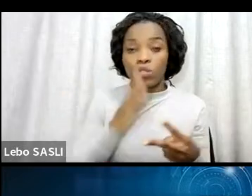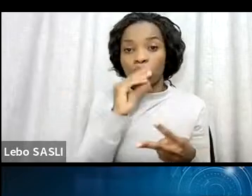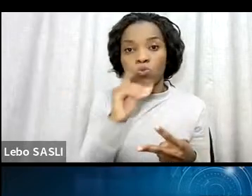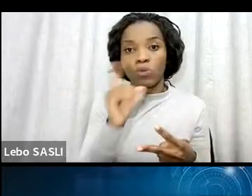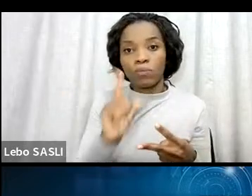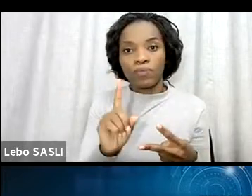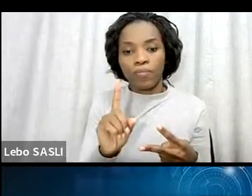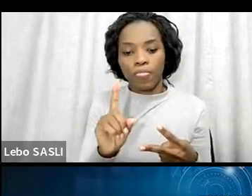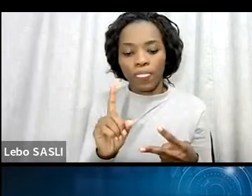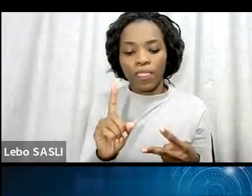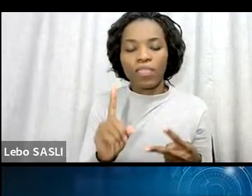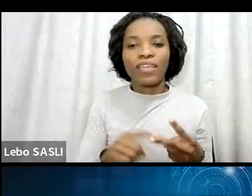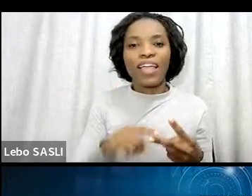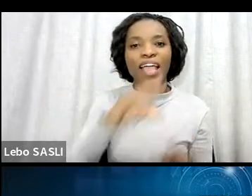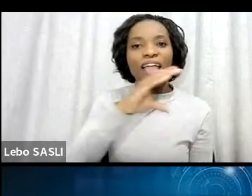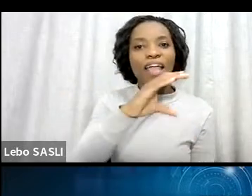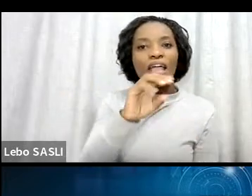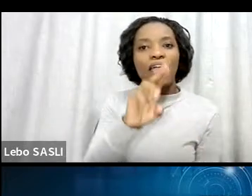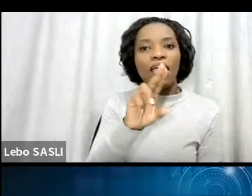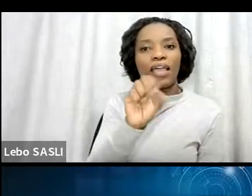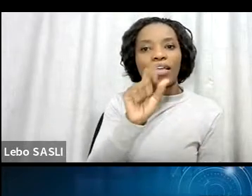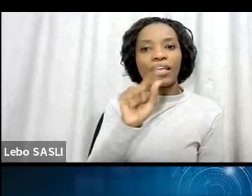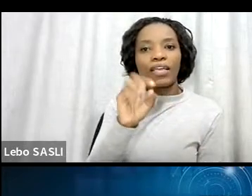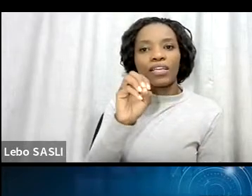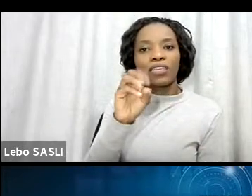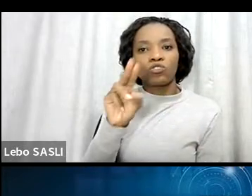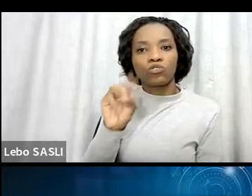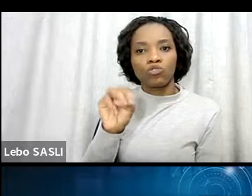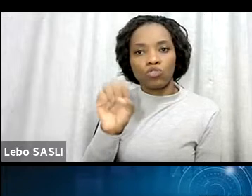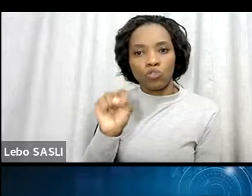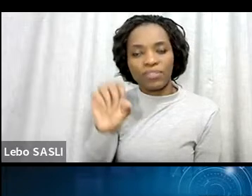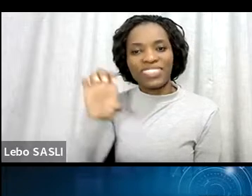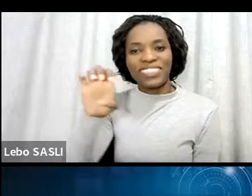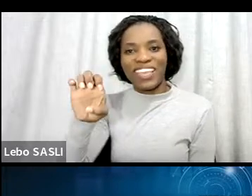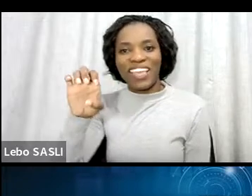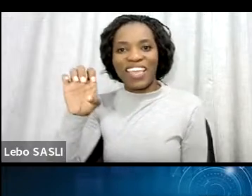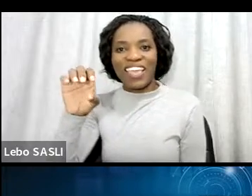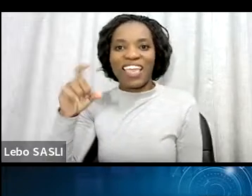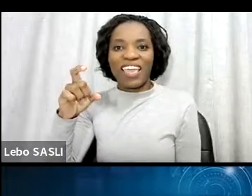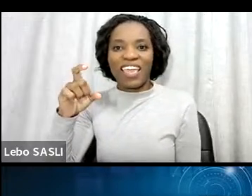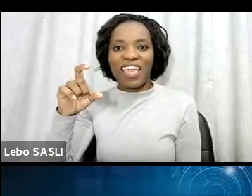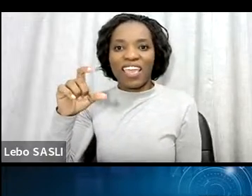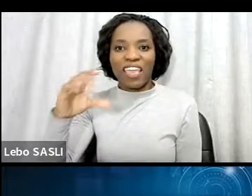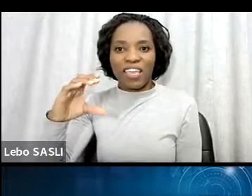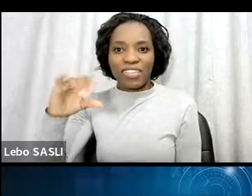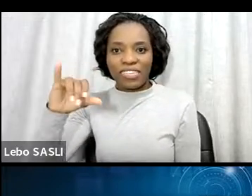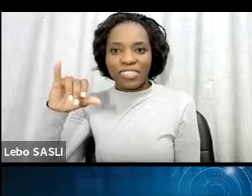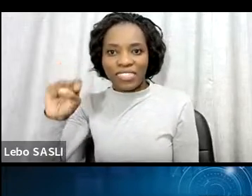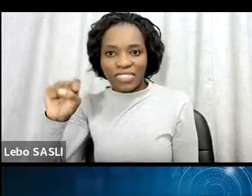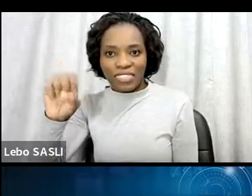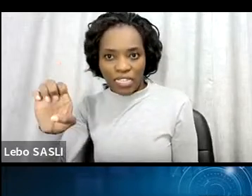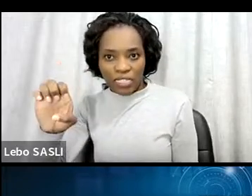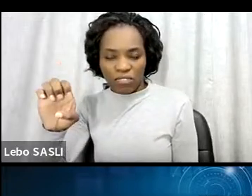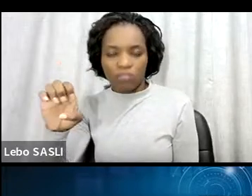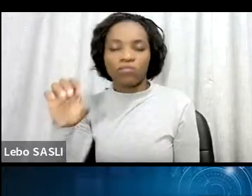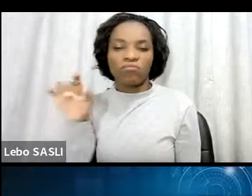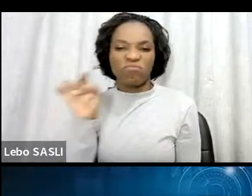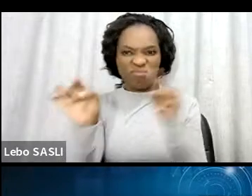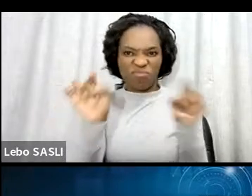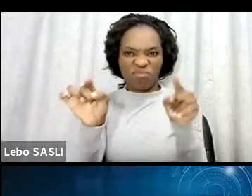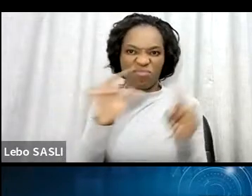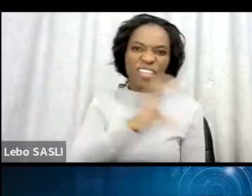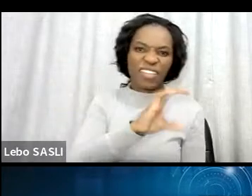within the customs and excise space, very old incentives of the deferments, where you can import